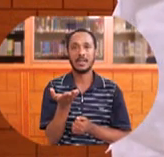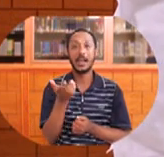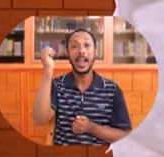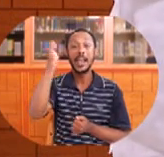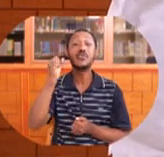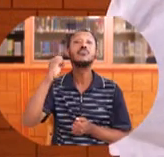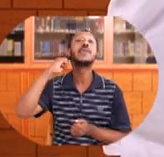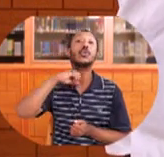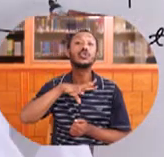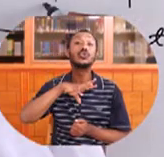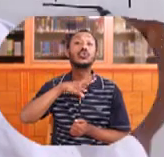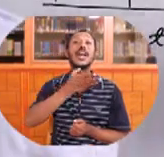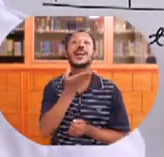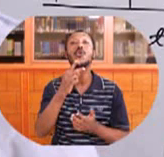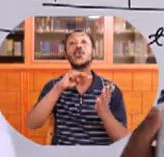air.